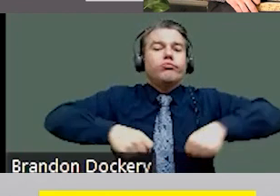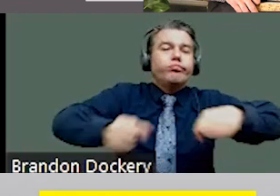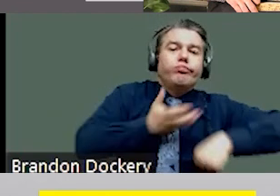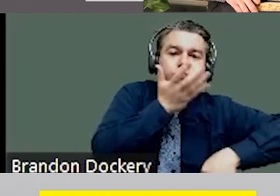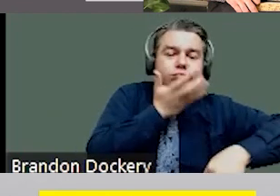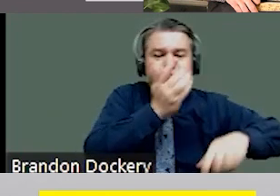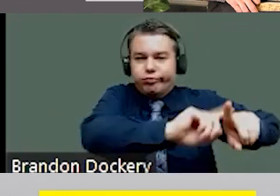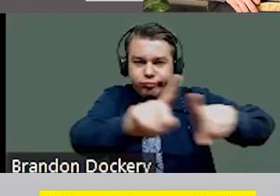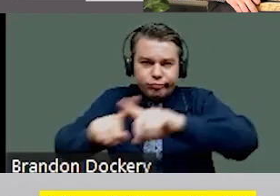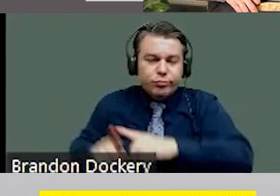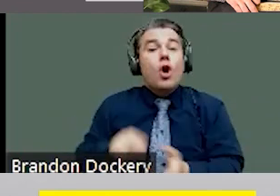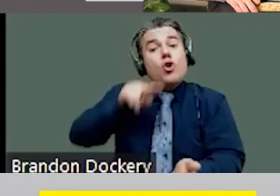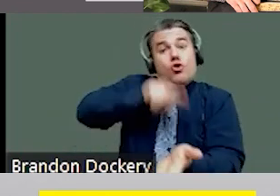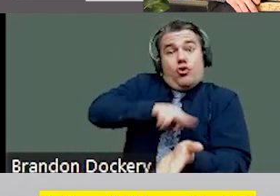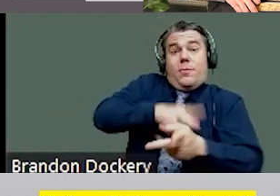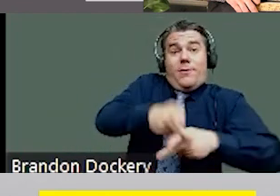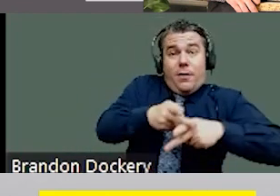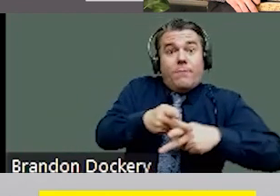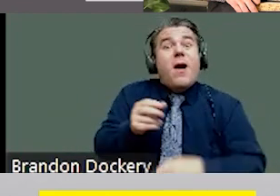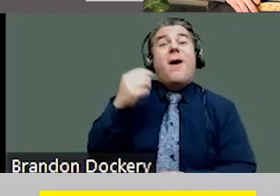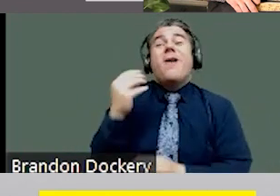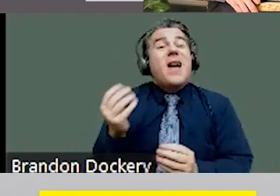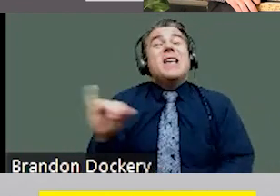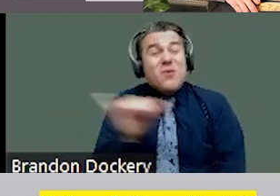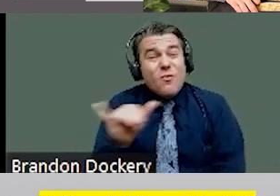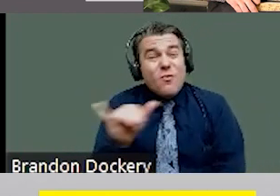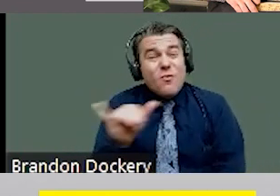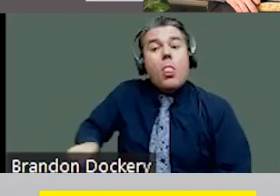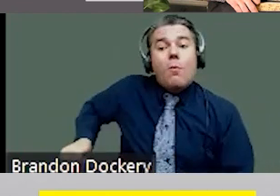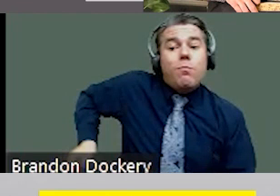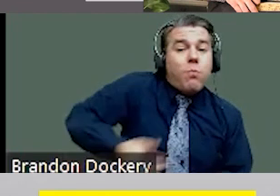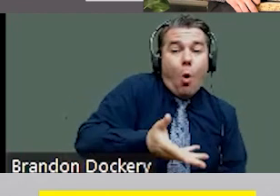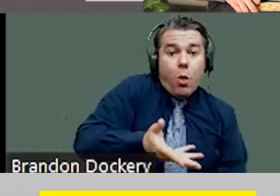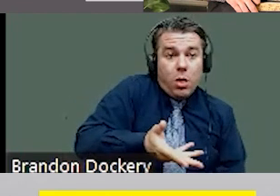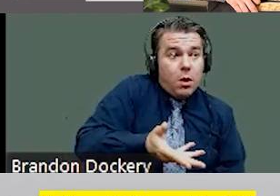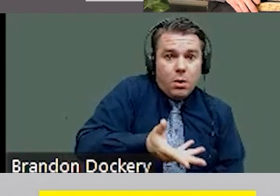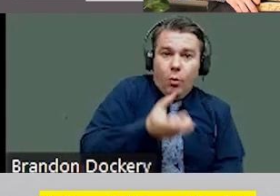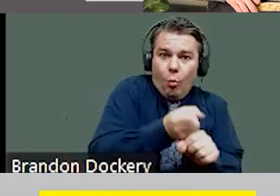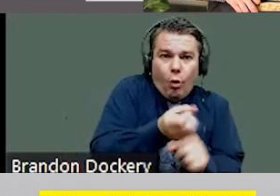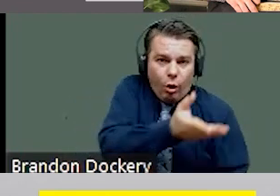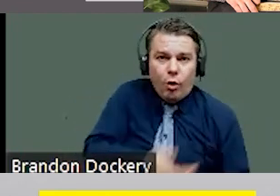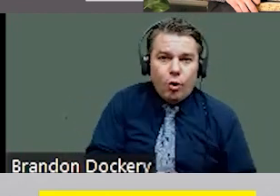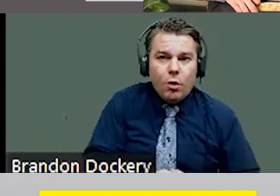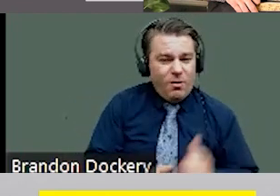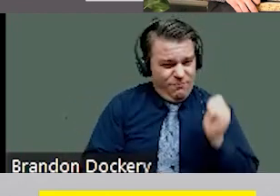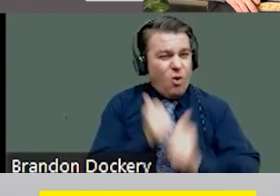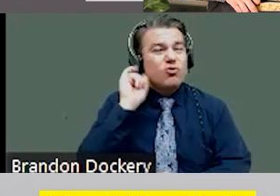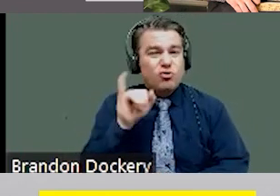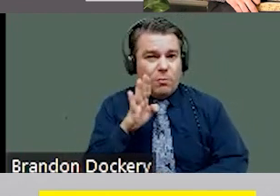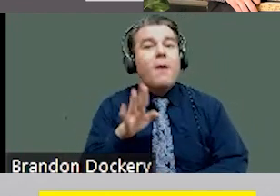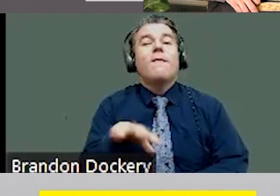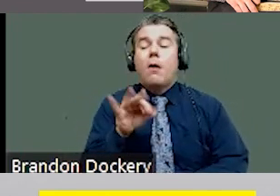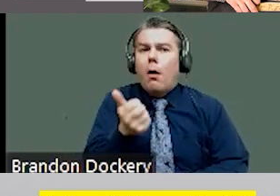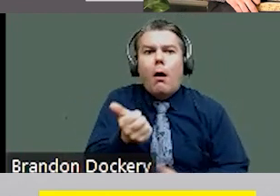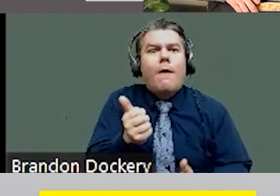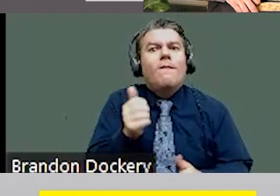nursing care, and even working in the institution's bowling alley. Most of these jobs were found to